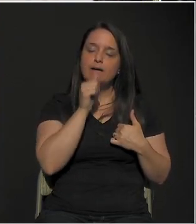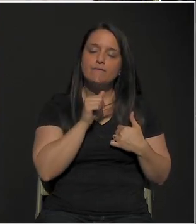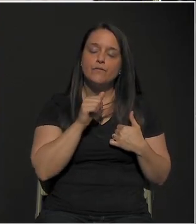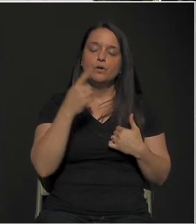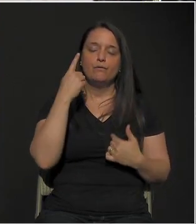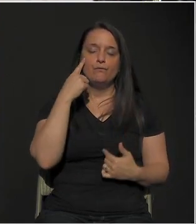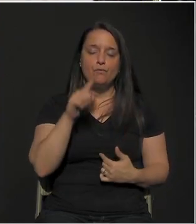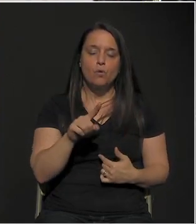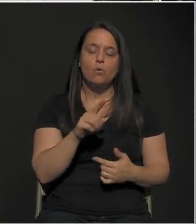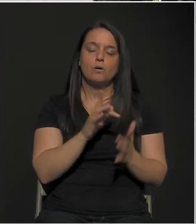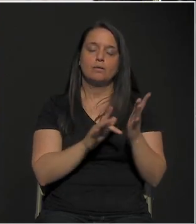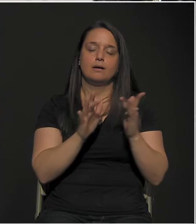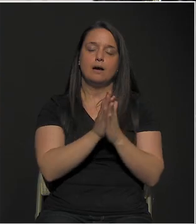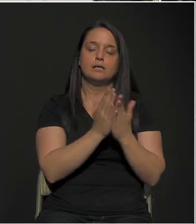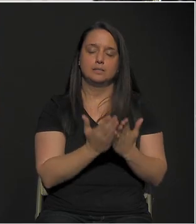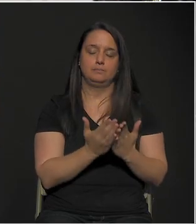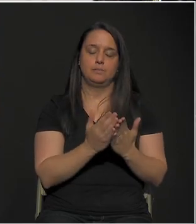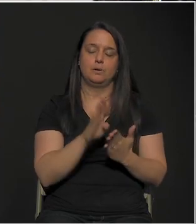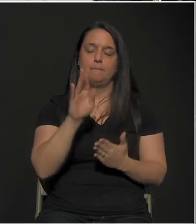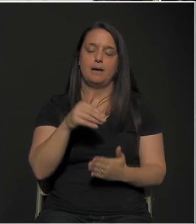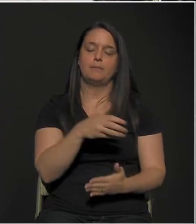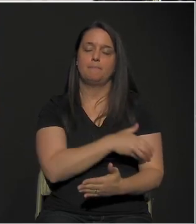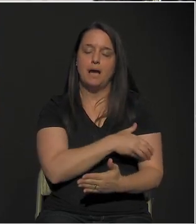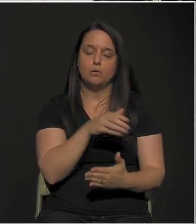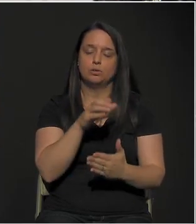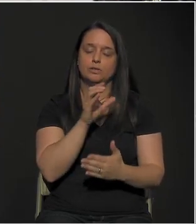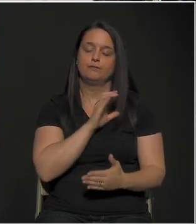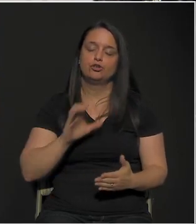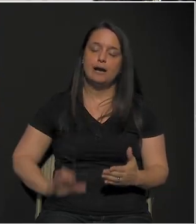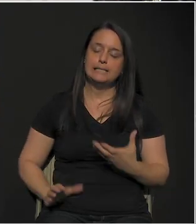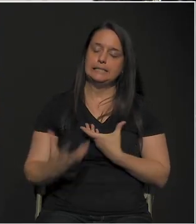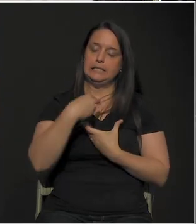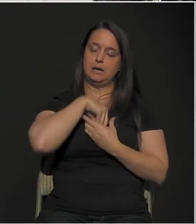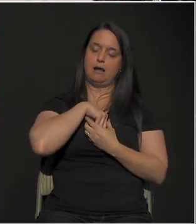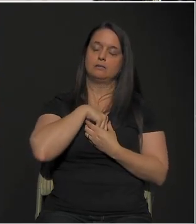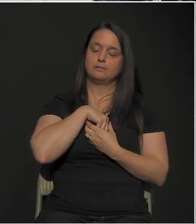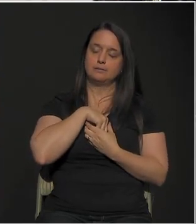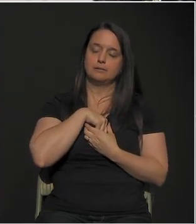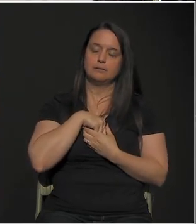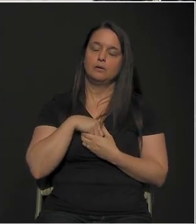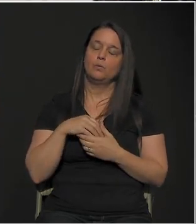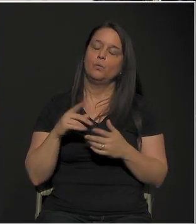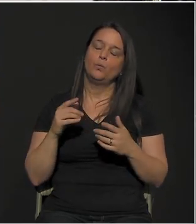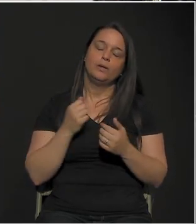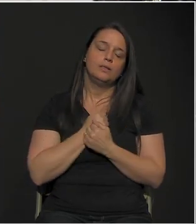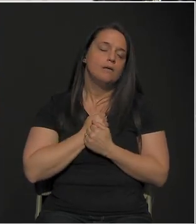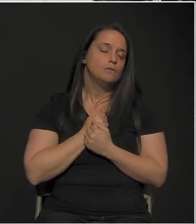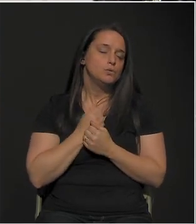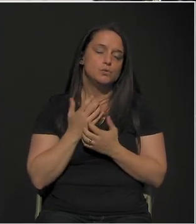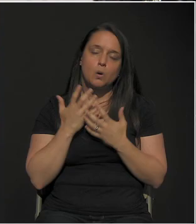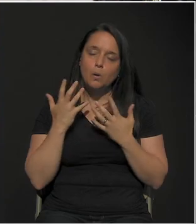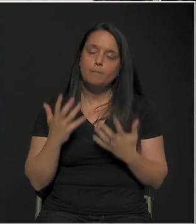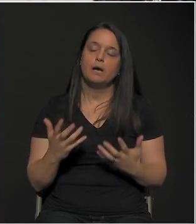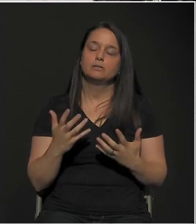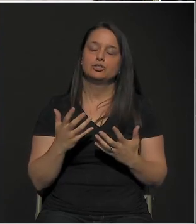the gospel by the power of Christ in us. We love you so much, Lord.